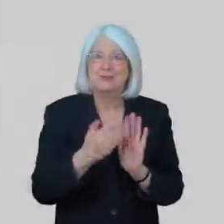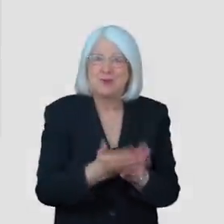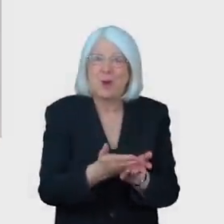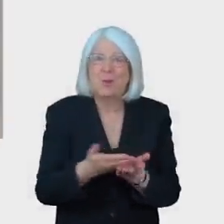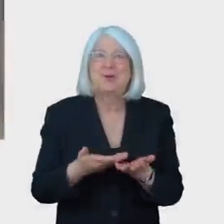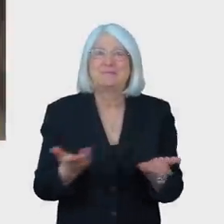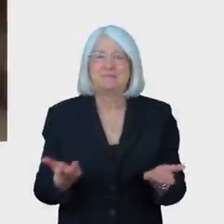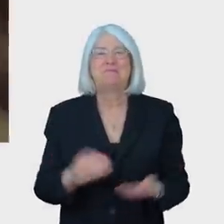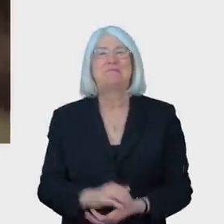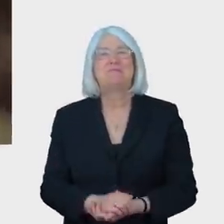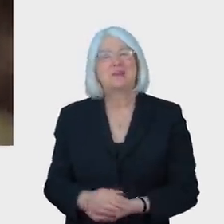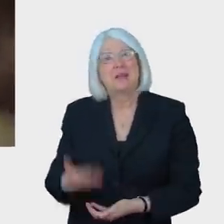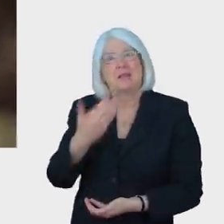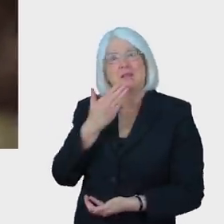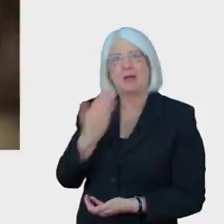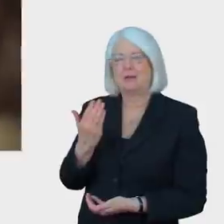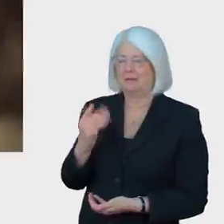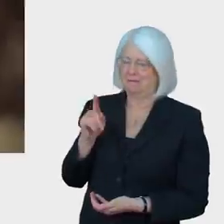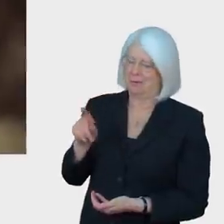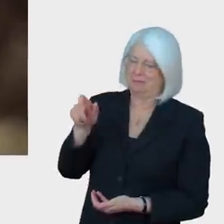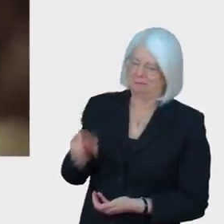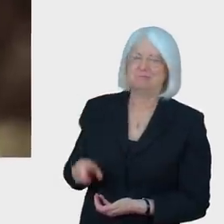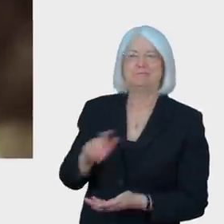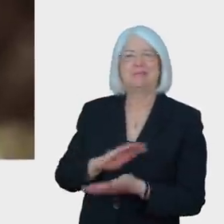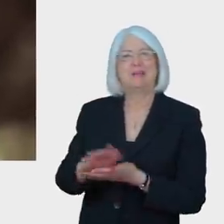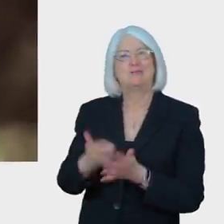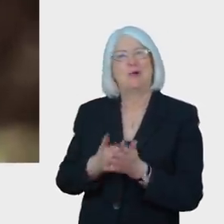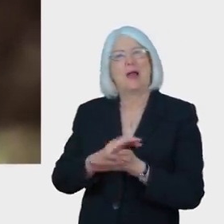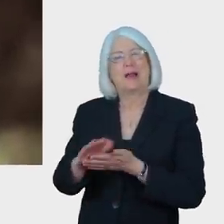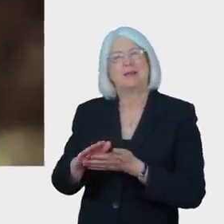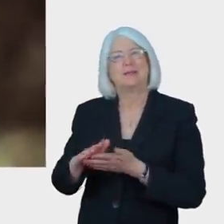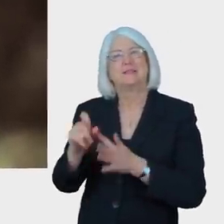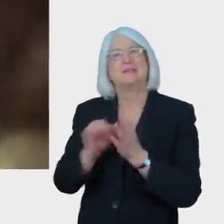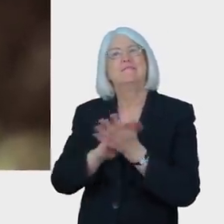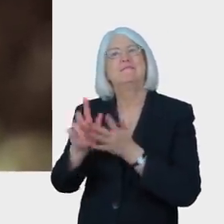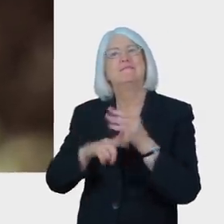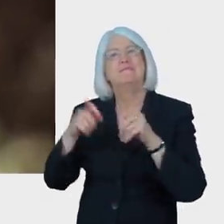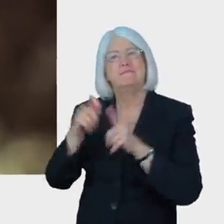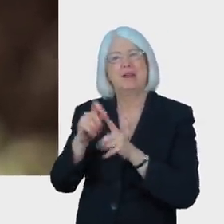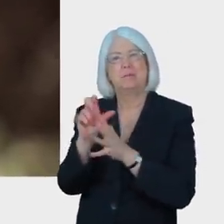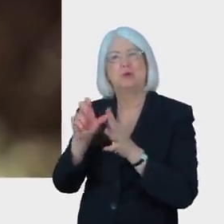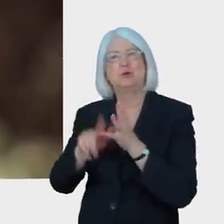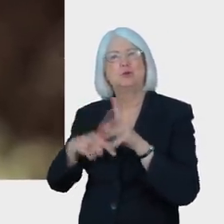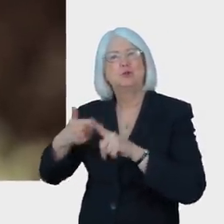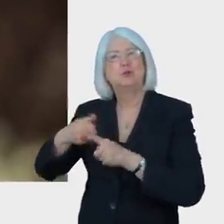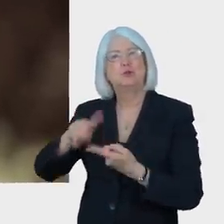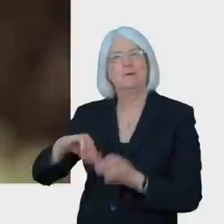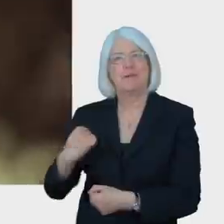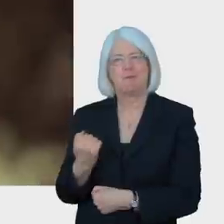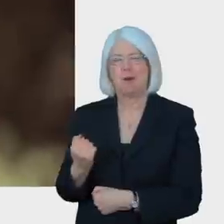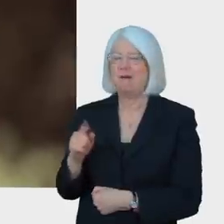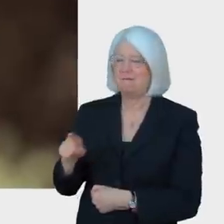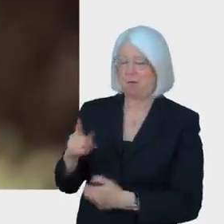We thank you for the life of His Royal Highness Philip, Duke of Edinburgh, for the love he received from you and showed among